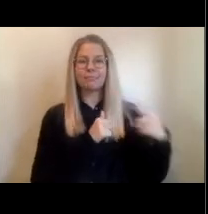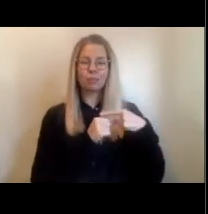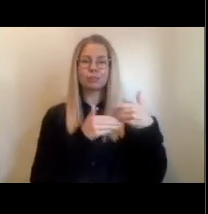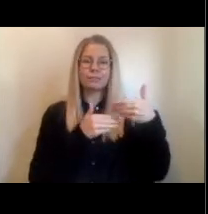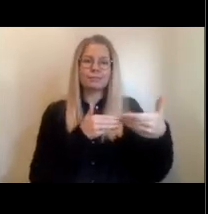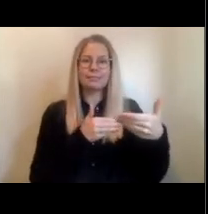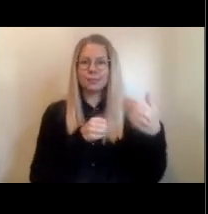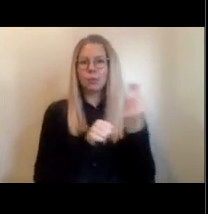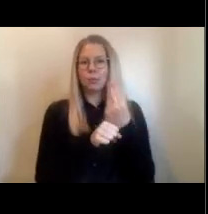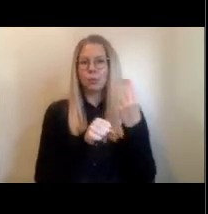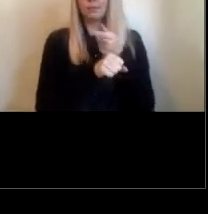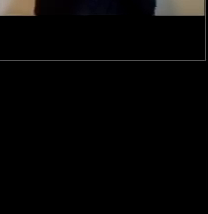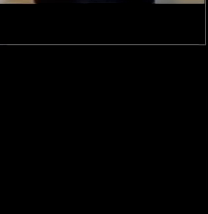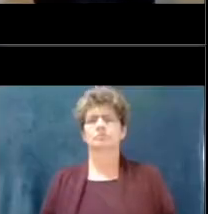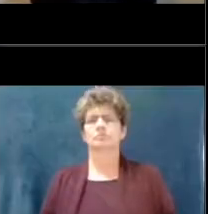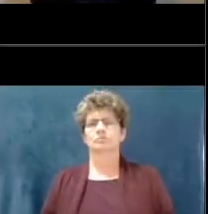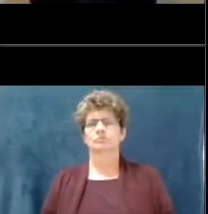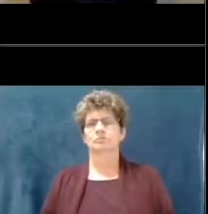to you.